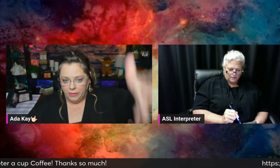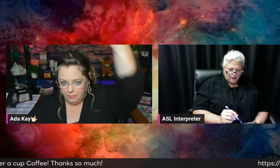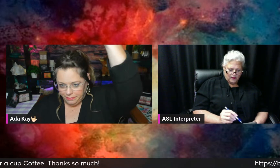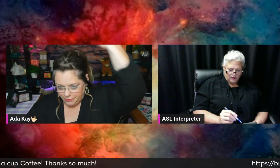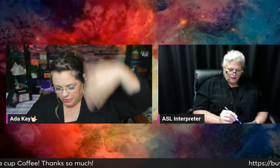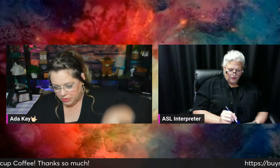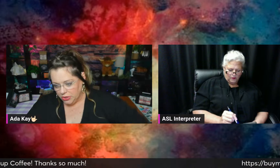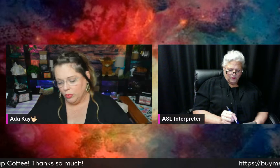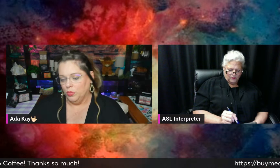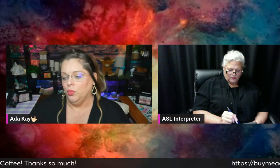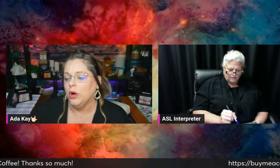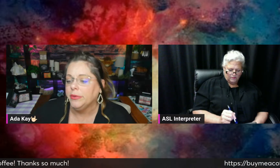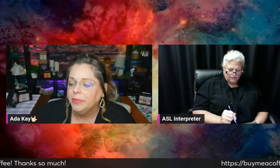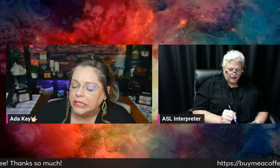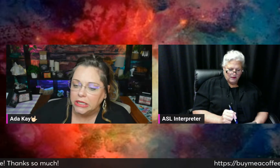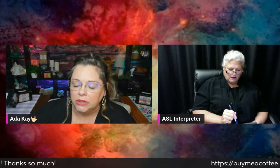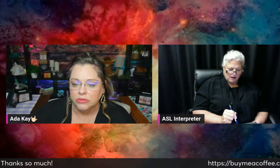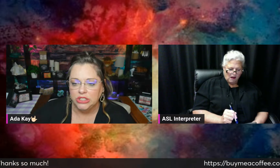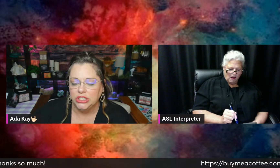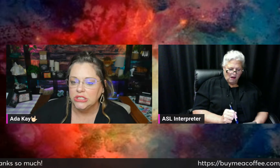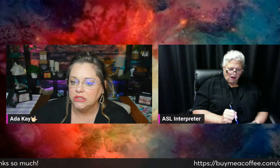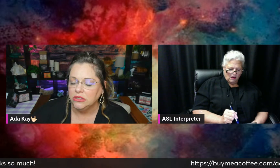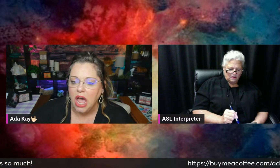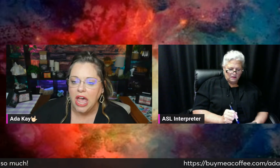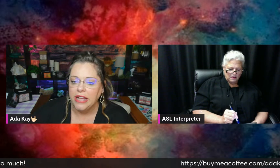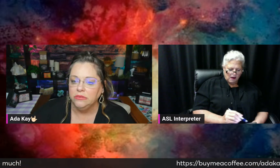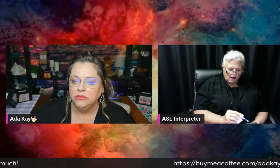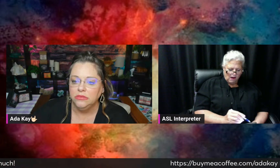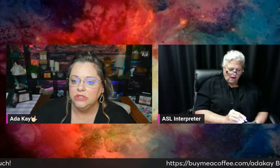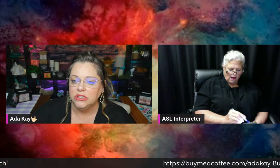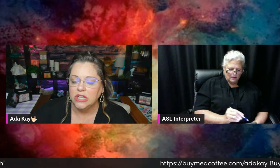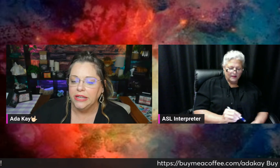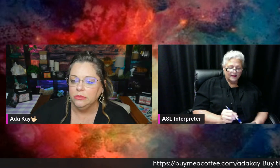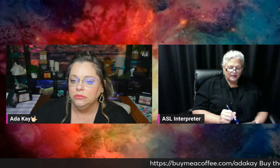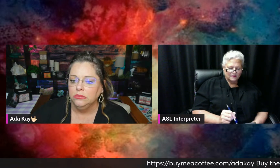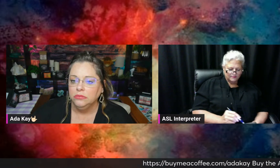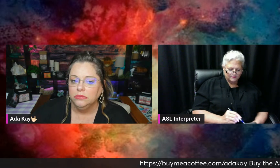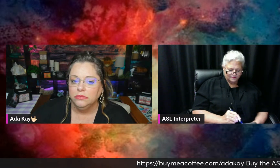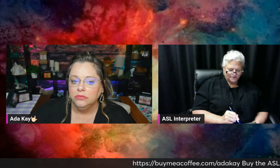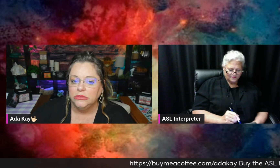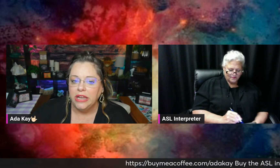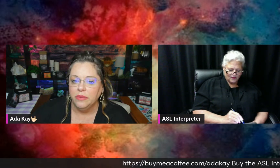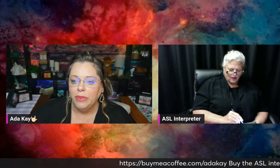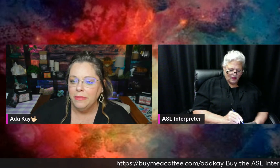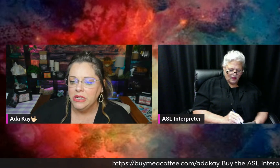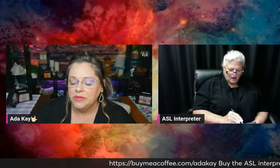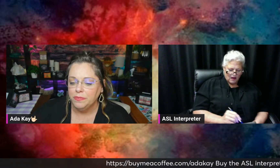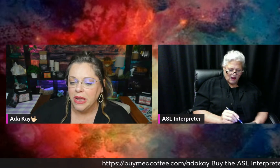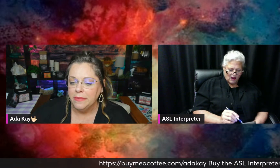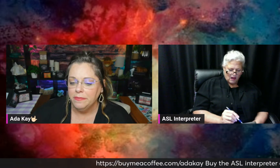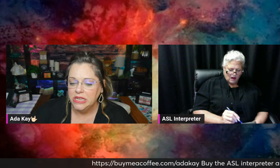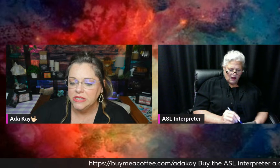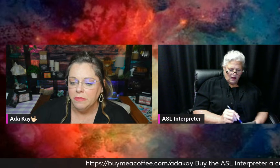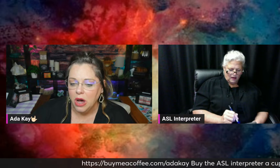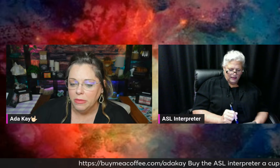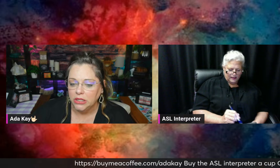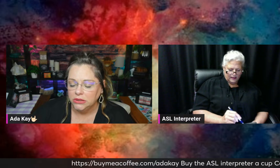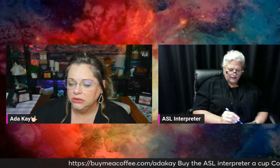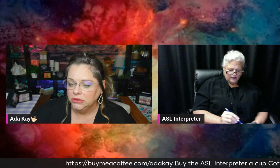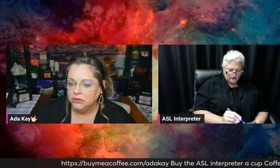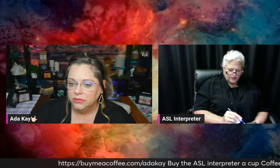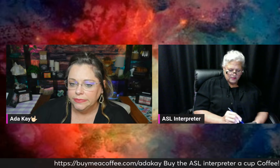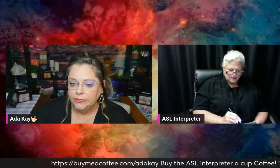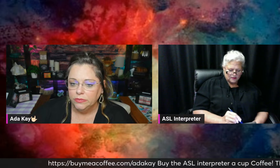and put them in the water, but it was just, it's like taking Bambi's